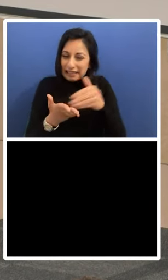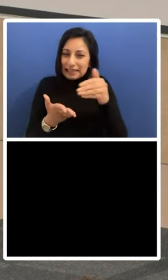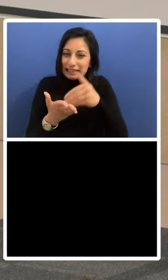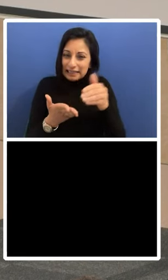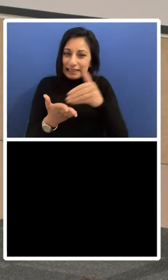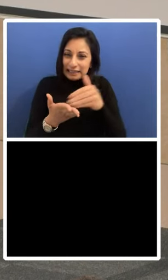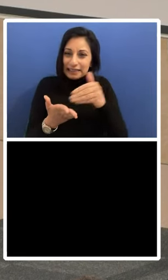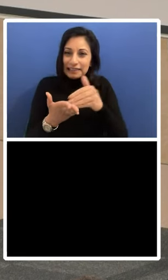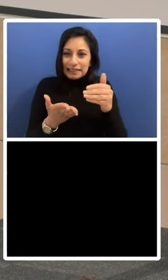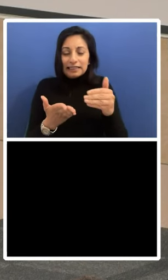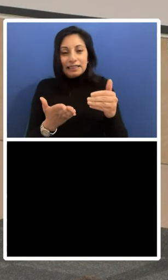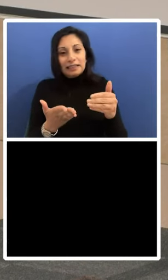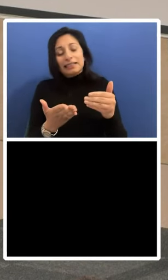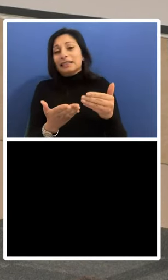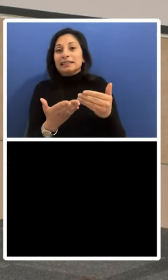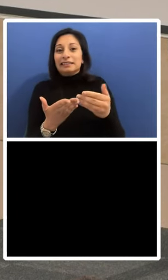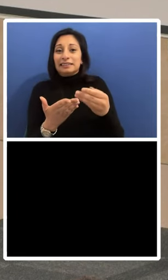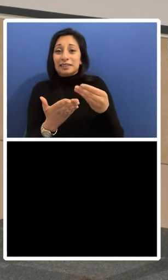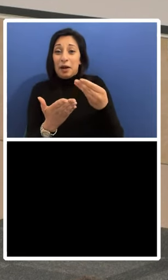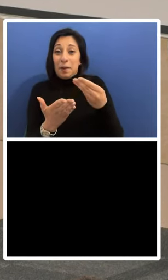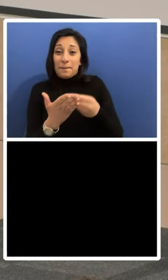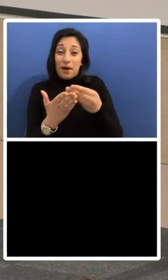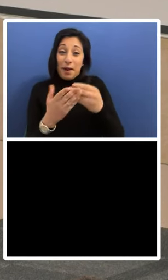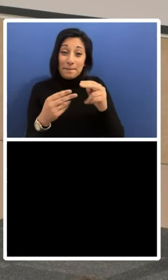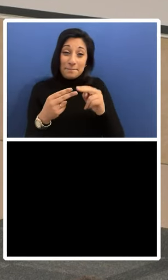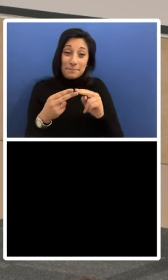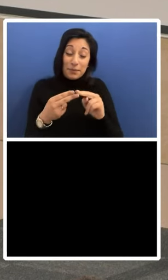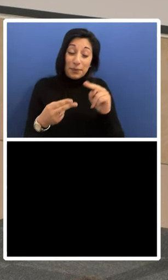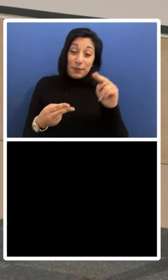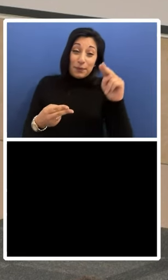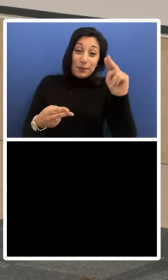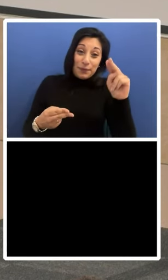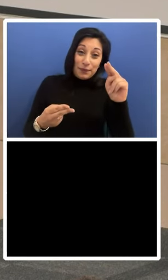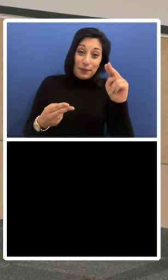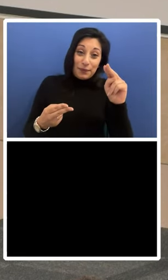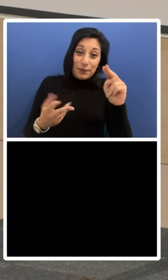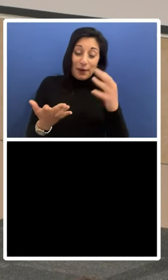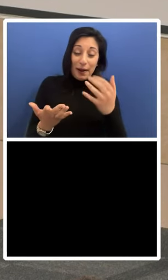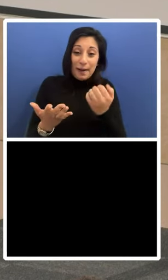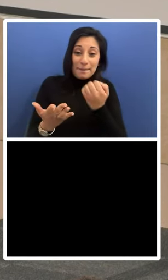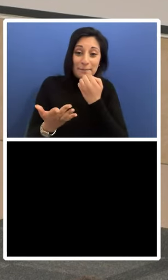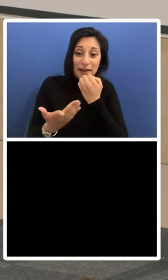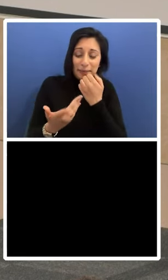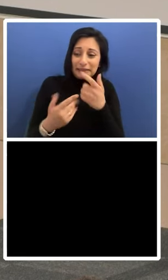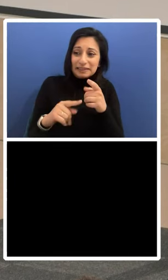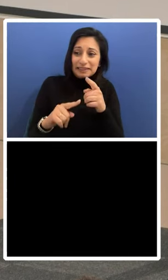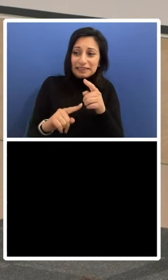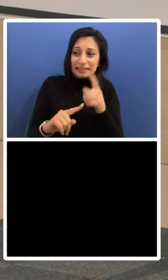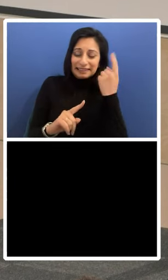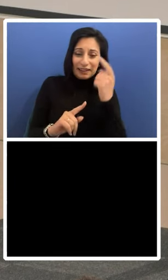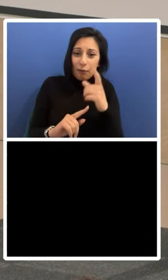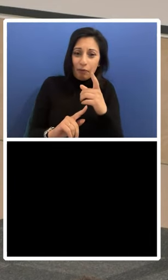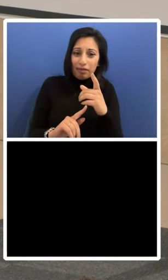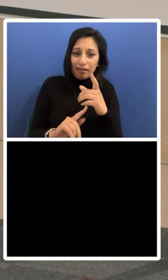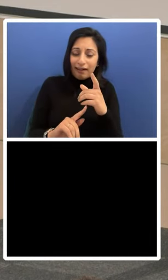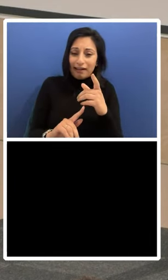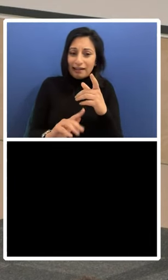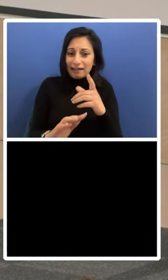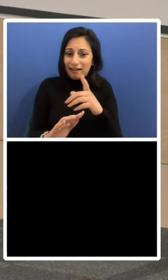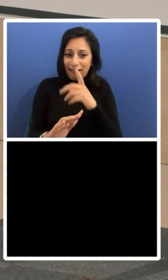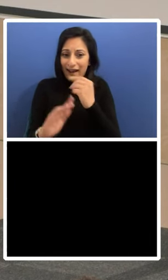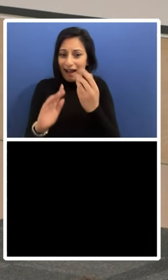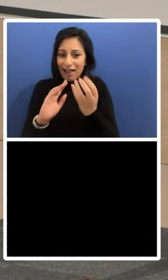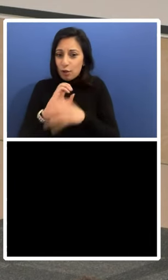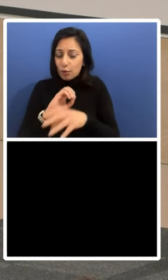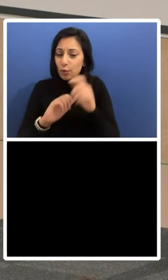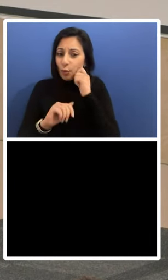selling. And the price is like really high. And like mathematically, it's almost impossible for me to lose with a price this high and my card so low. And we